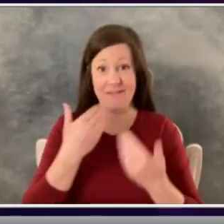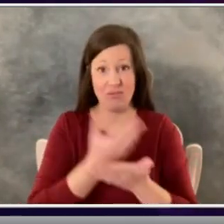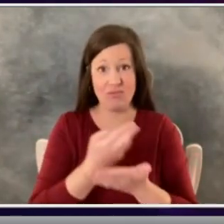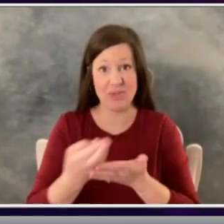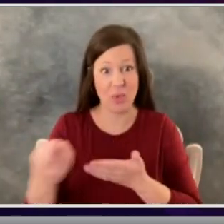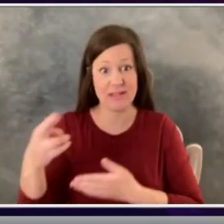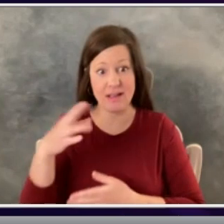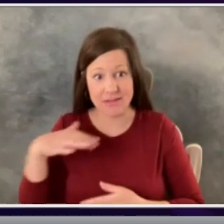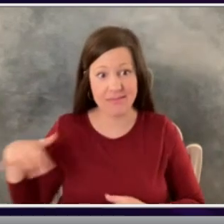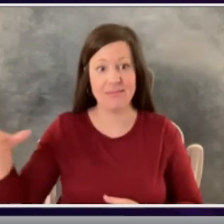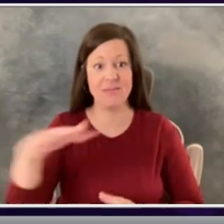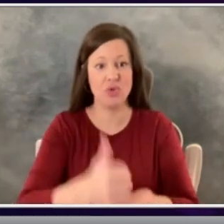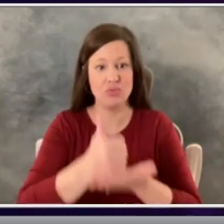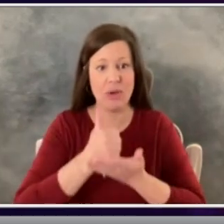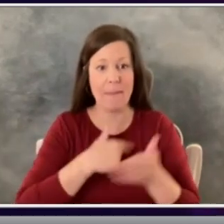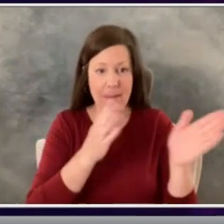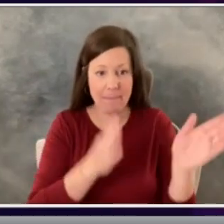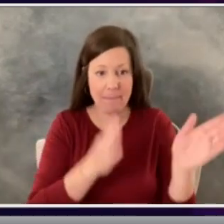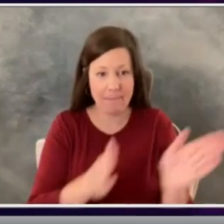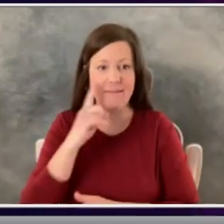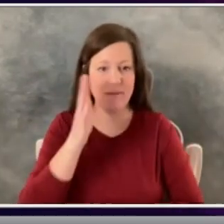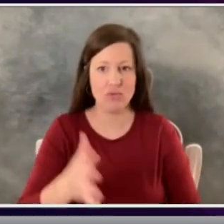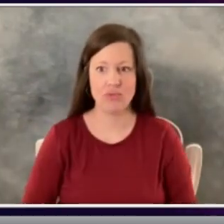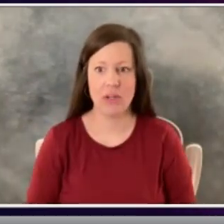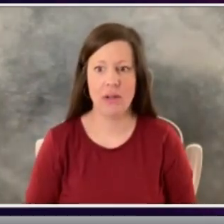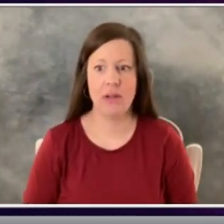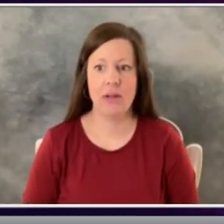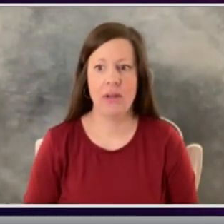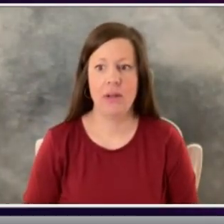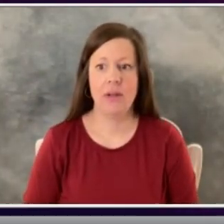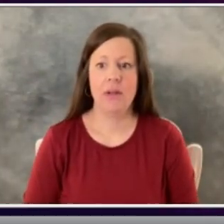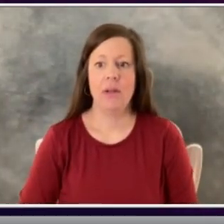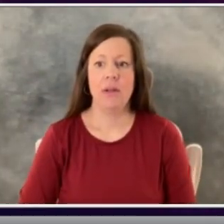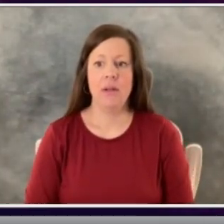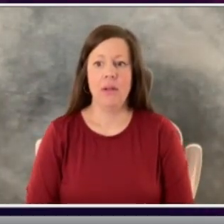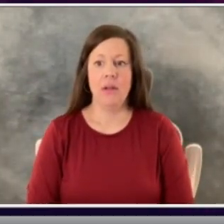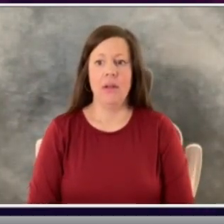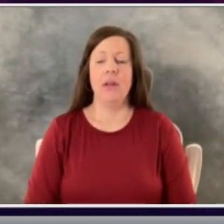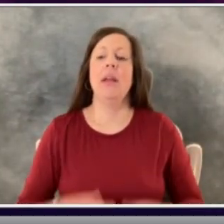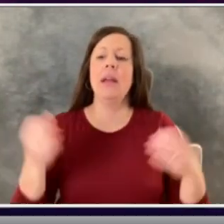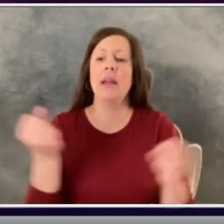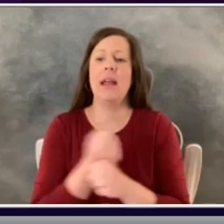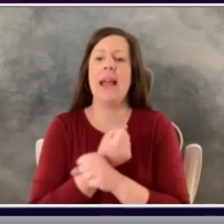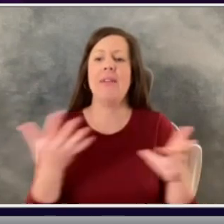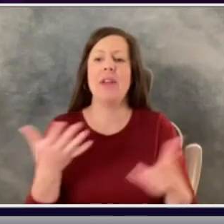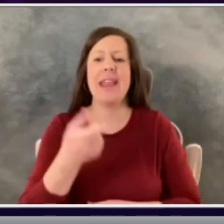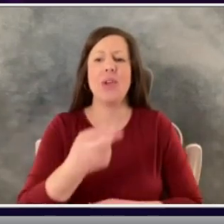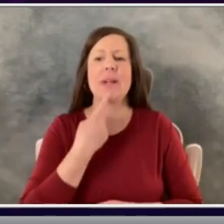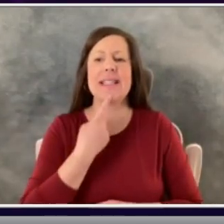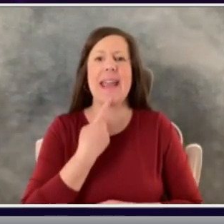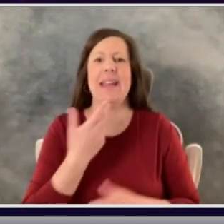help me plan for the future. Everything you're saying is going to resonate with so many viewers who are watching.